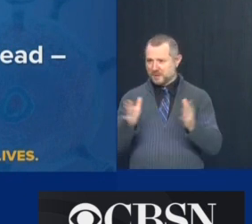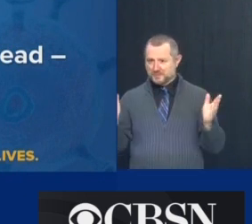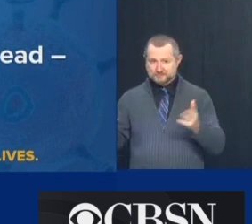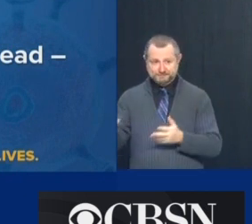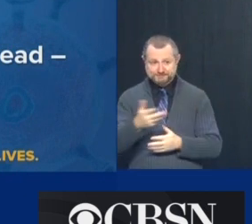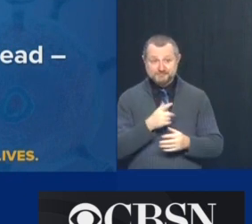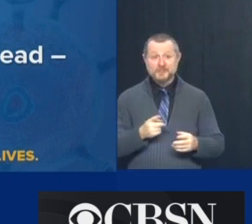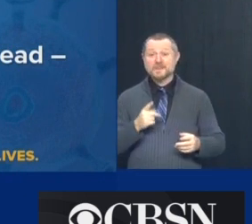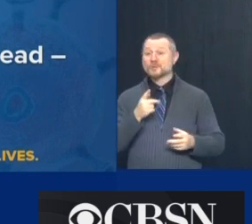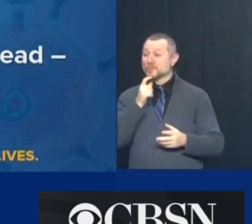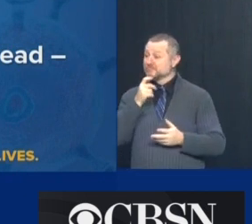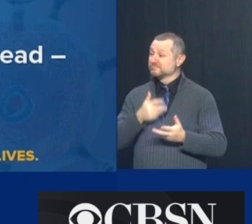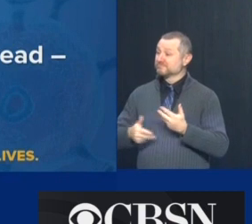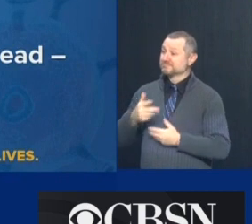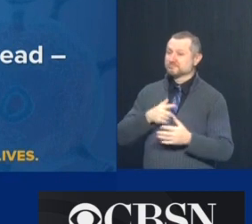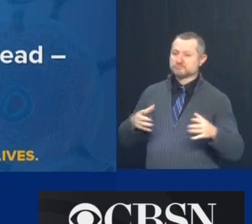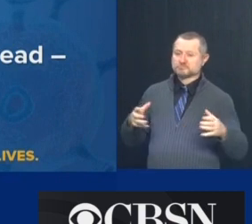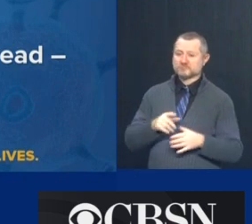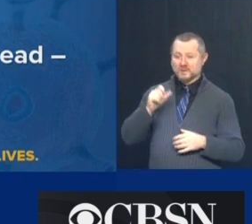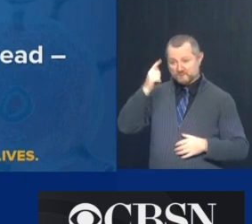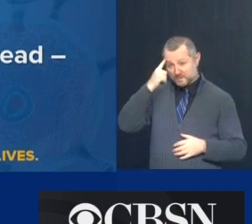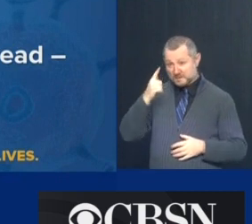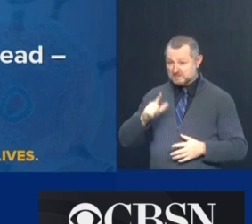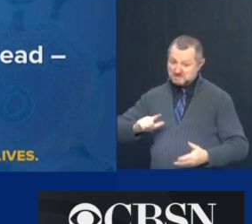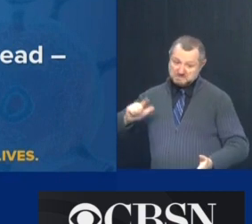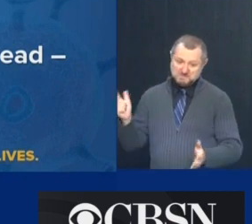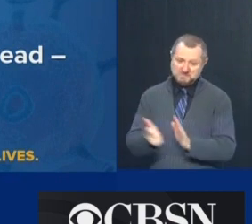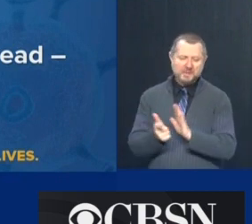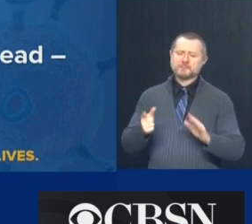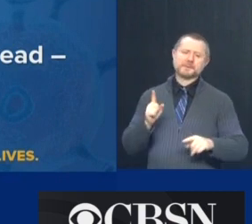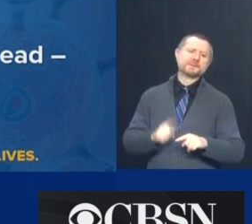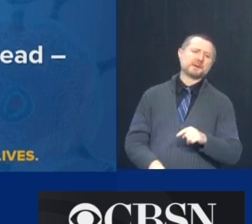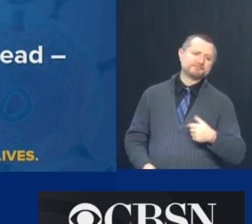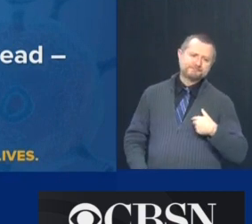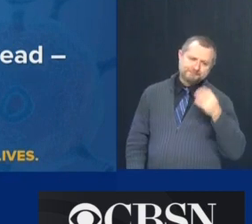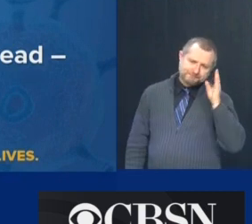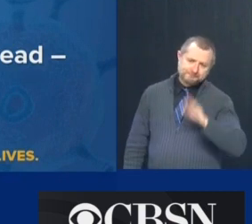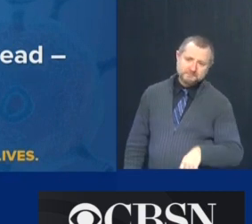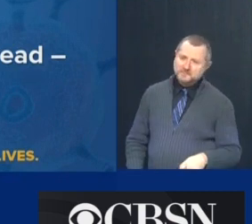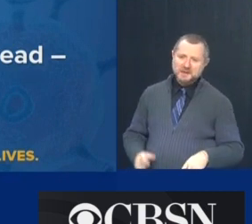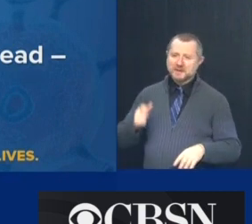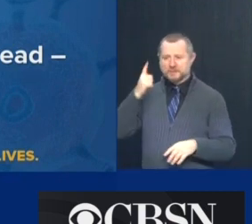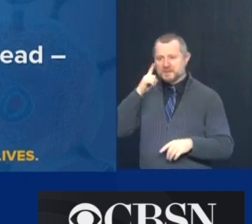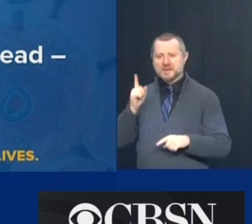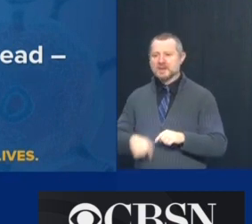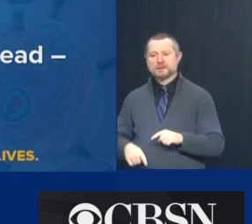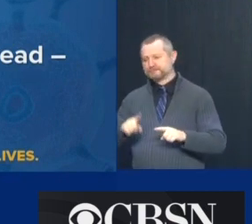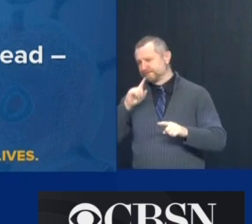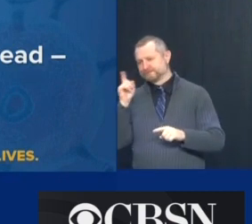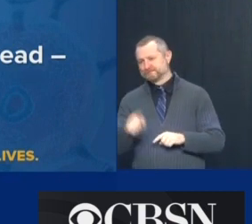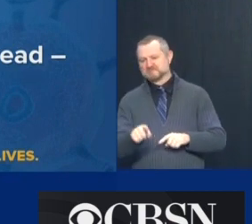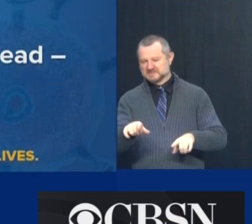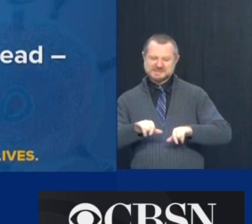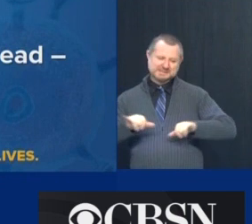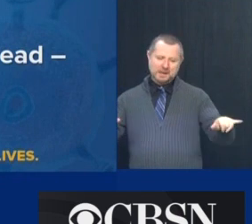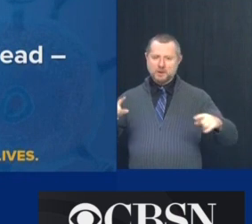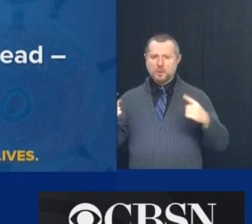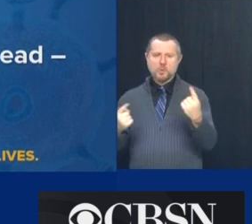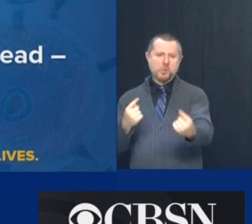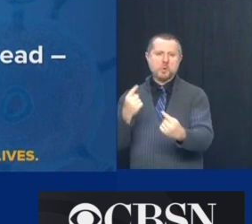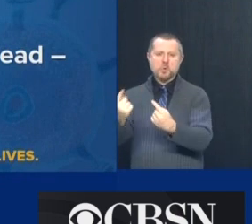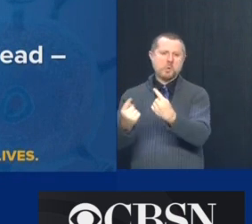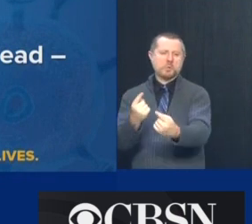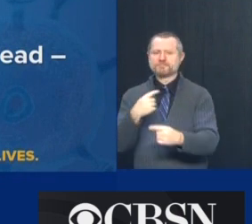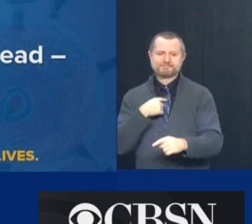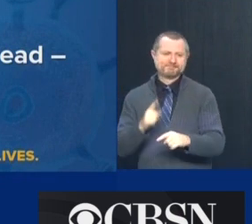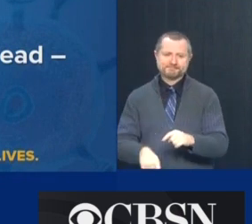difficult. It's not about government enforcement. Government is not capable of enforcing what you do in your home.